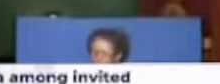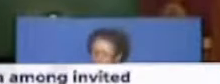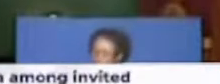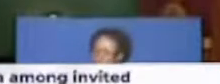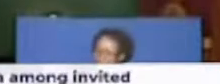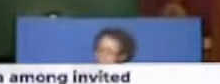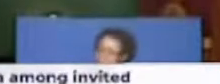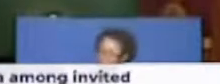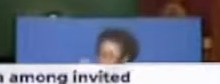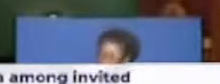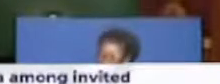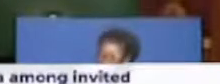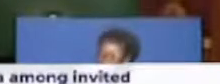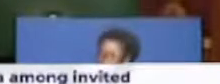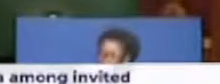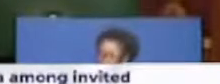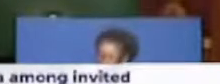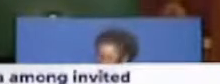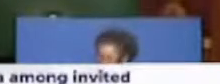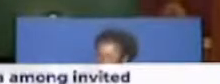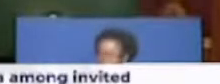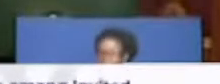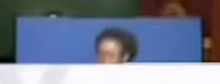Kenya, but the region at large.